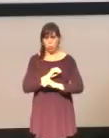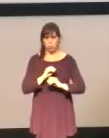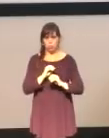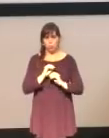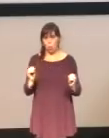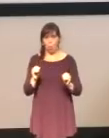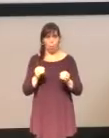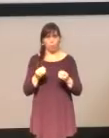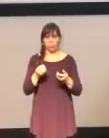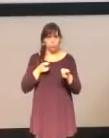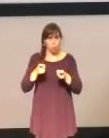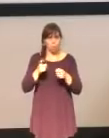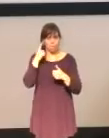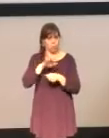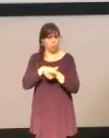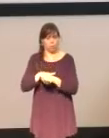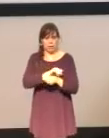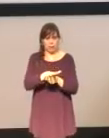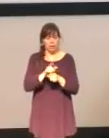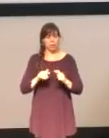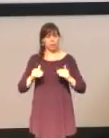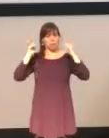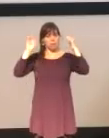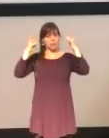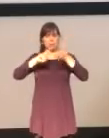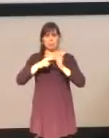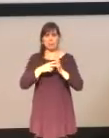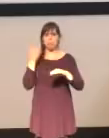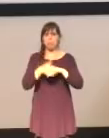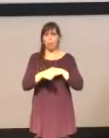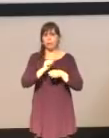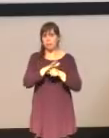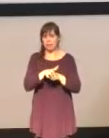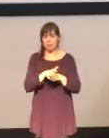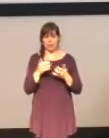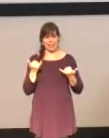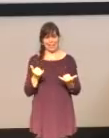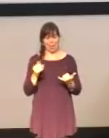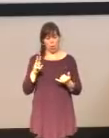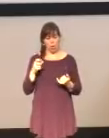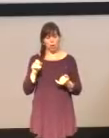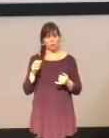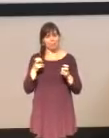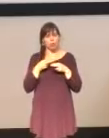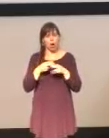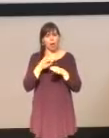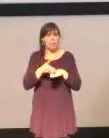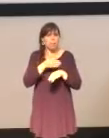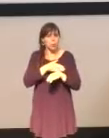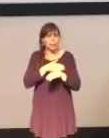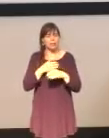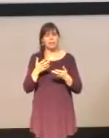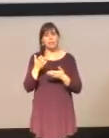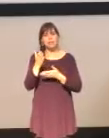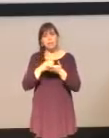growth to post-pandemic. Currently, Washtenaw County is in the improving phase, and there are